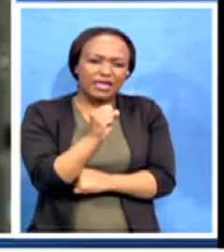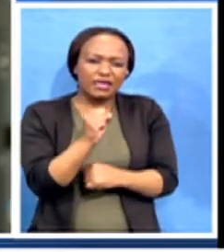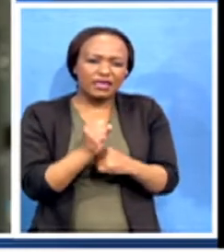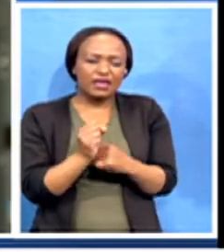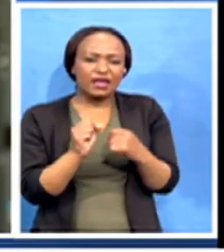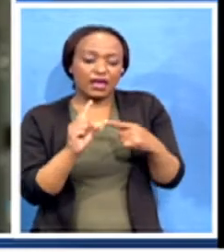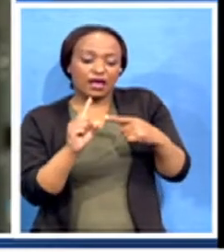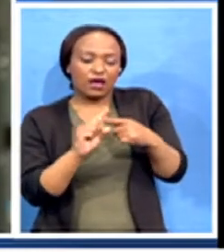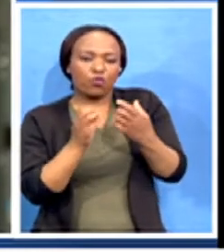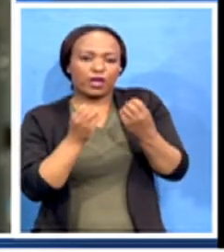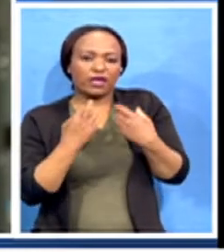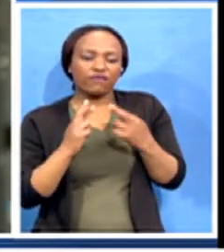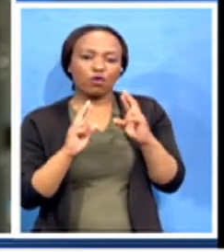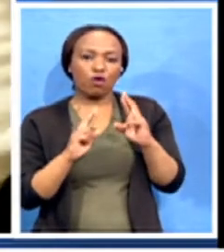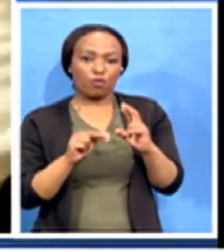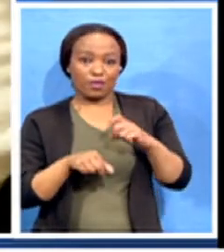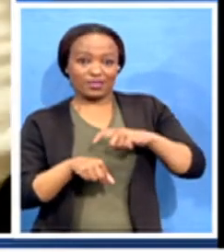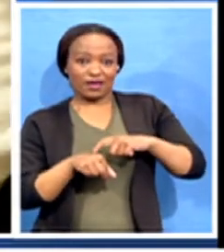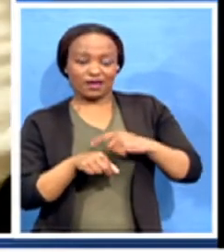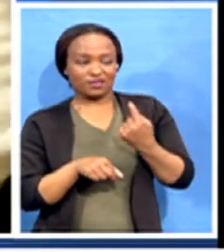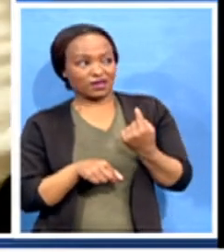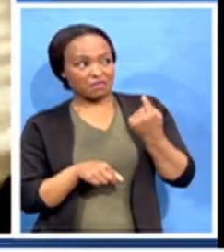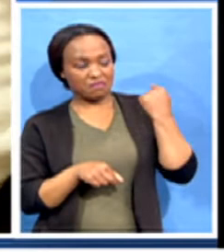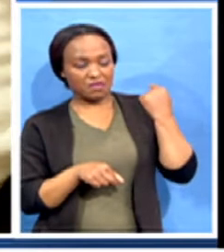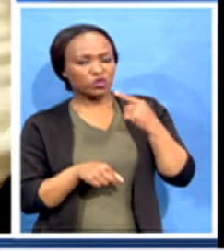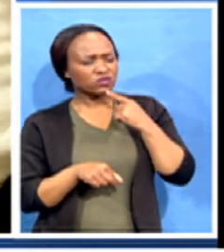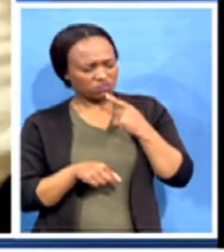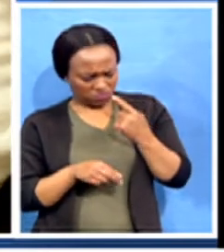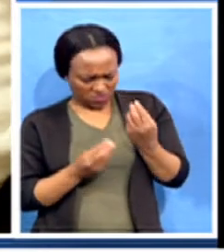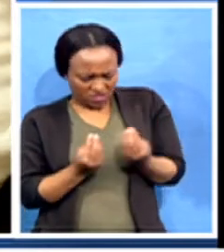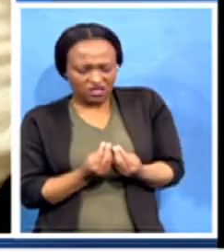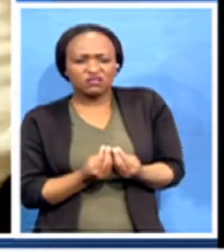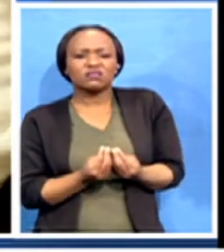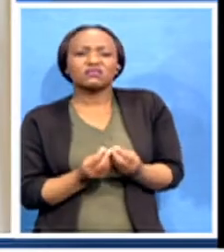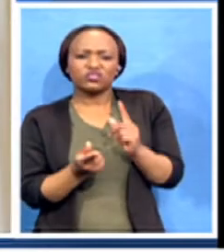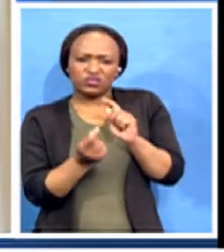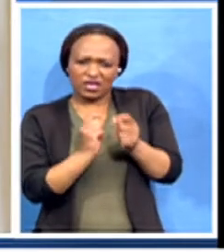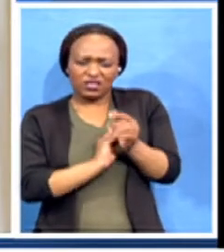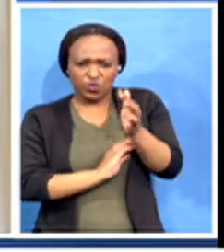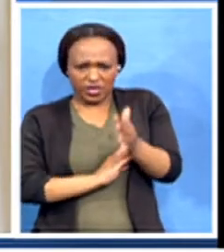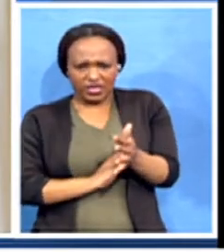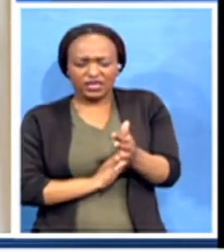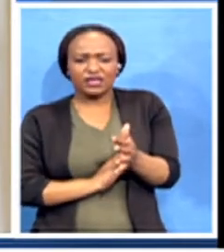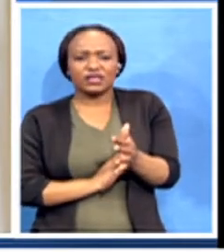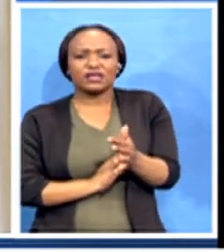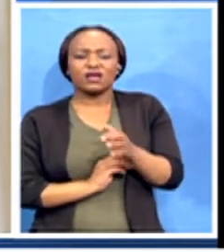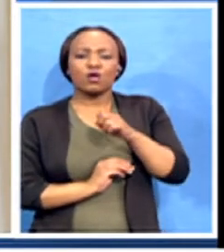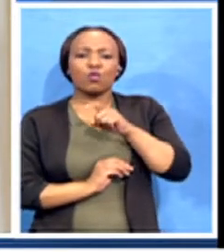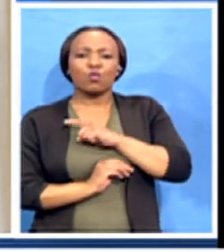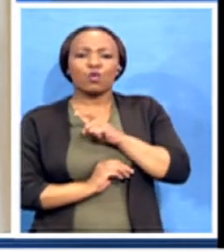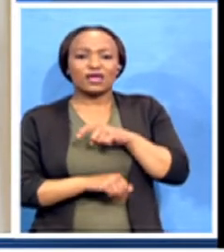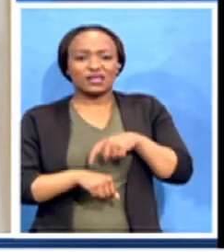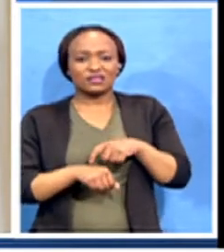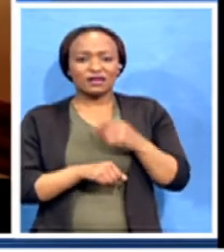of our hope at that time that things would change, because I think that really was at